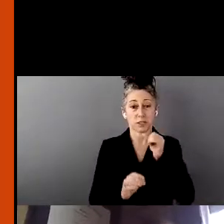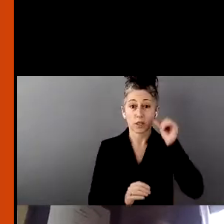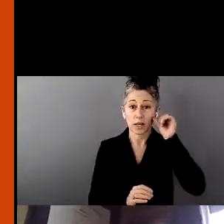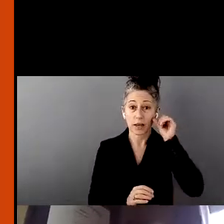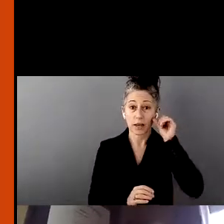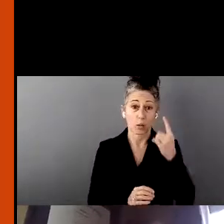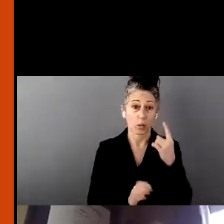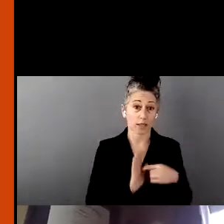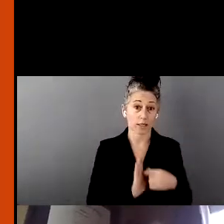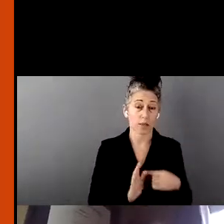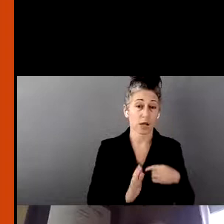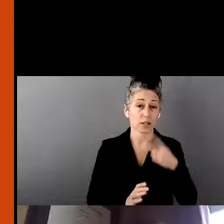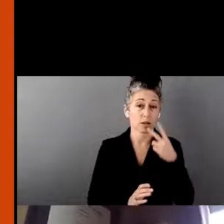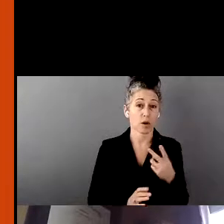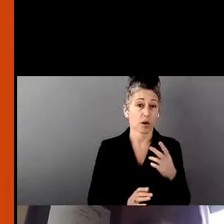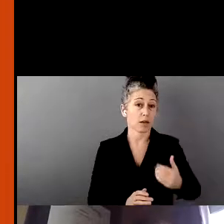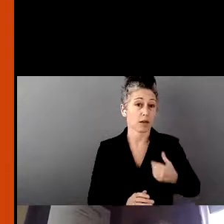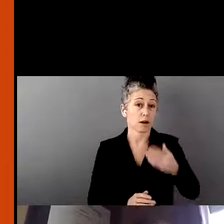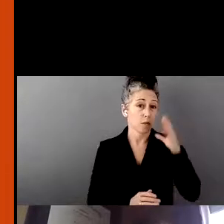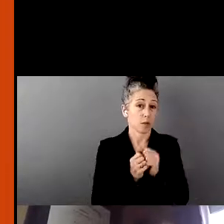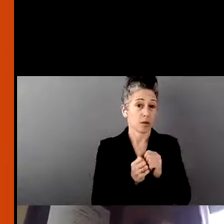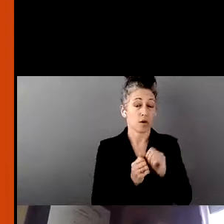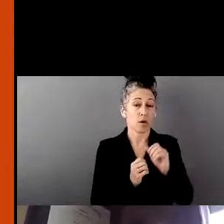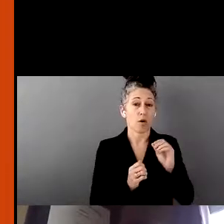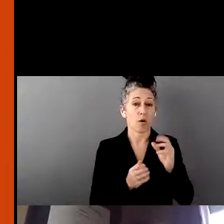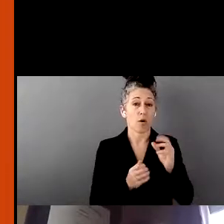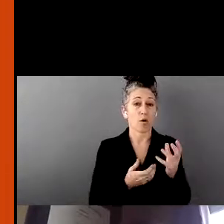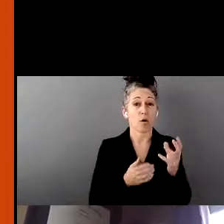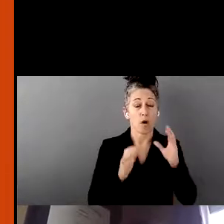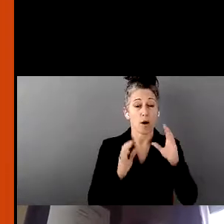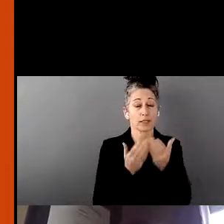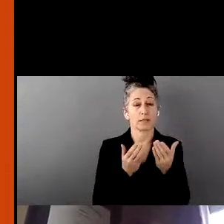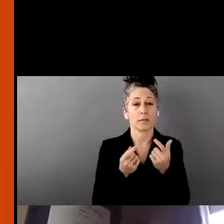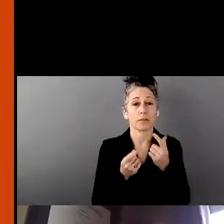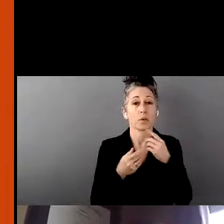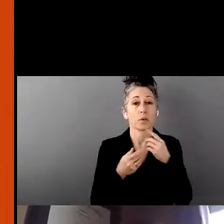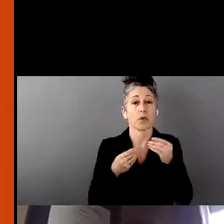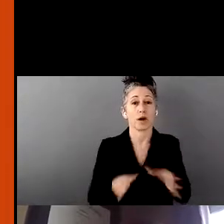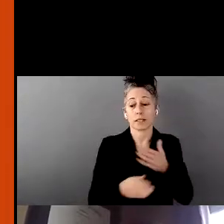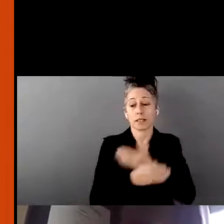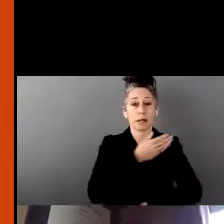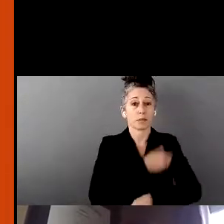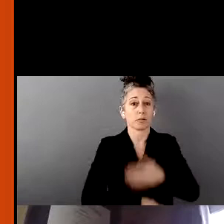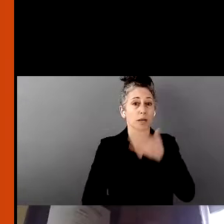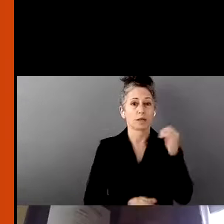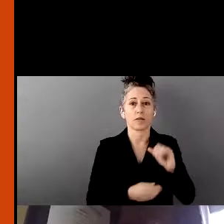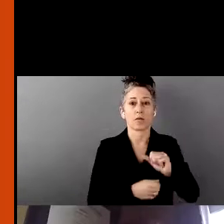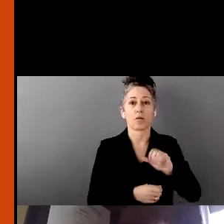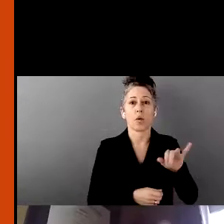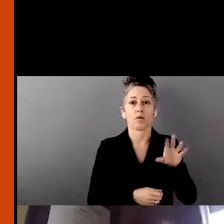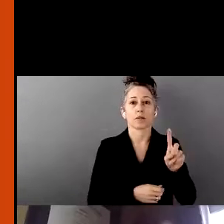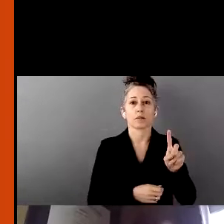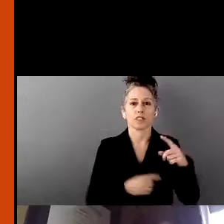example, I saw a story of a young boy with autism named Deshaun who lost his limbs due to COVID complications. And there's just